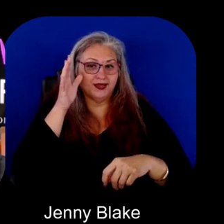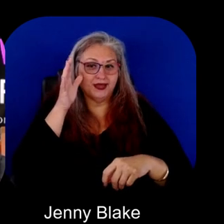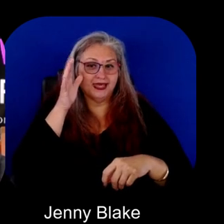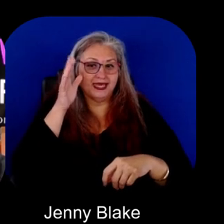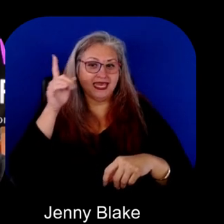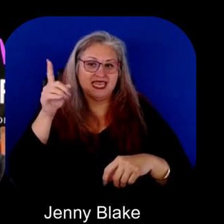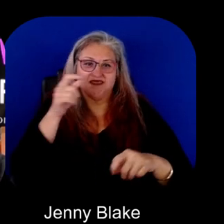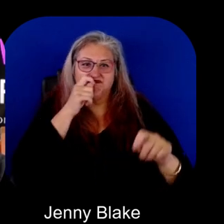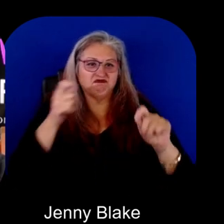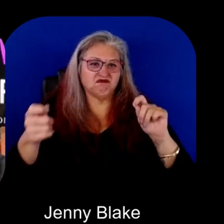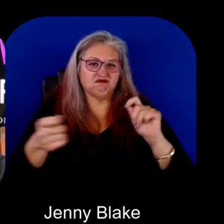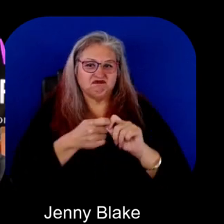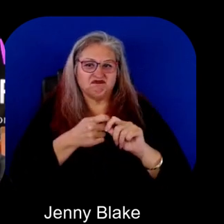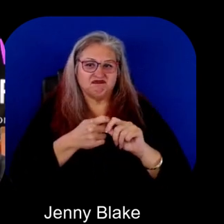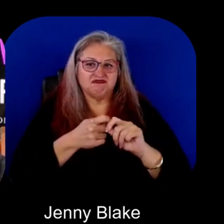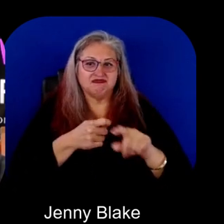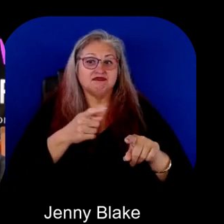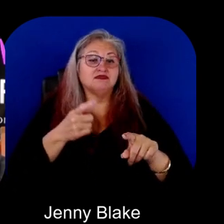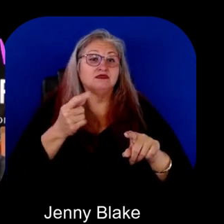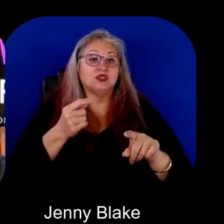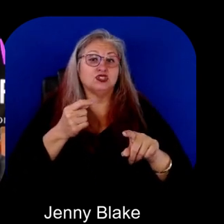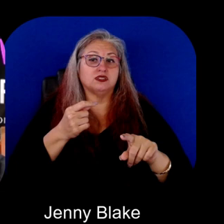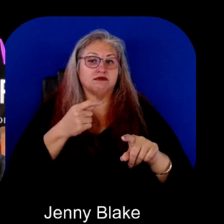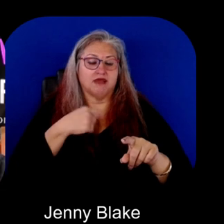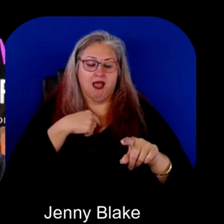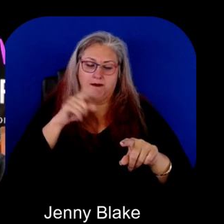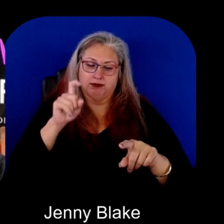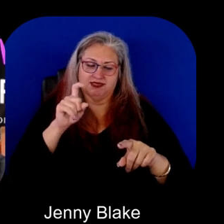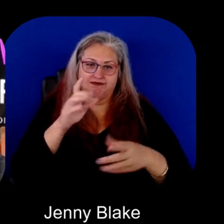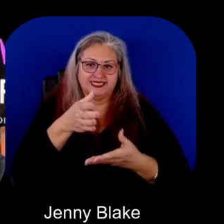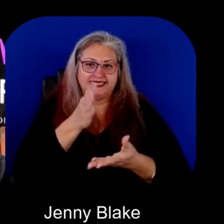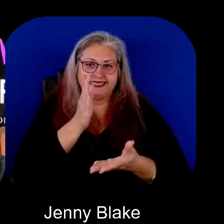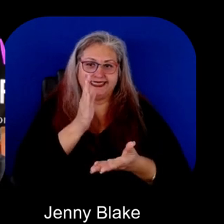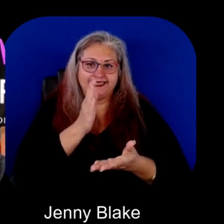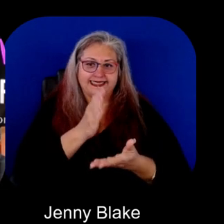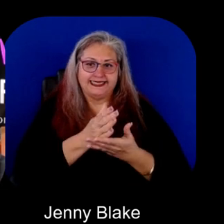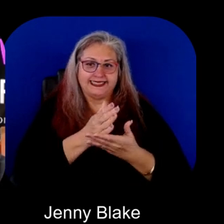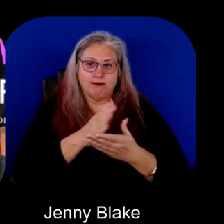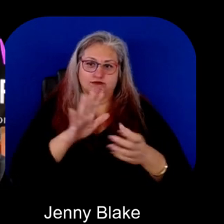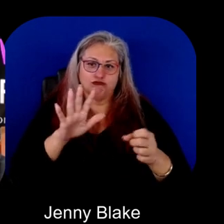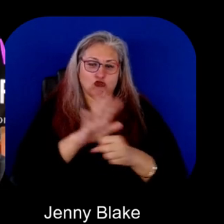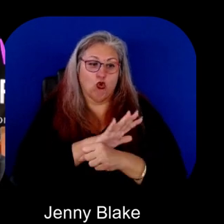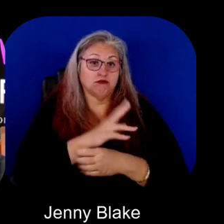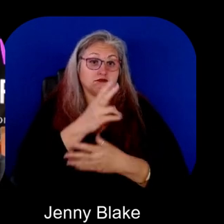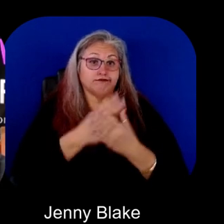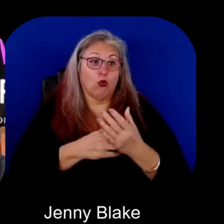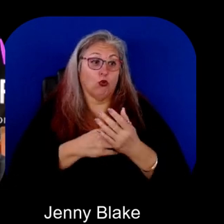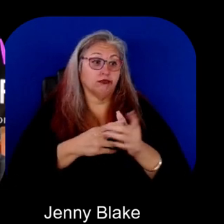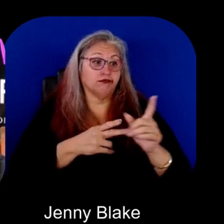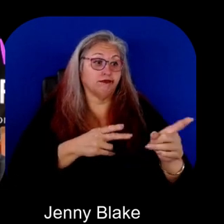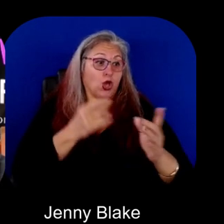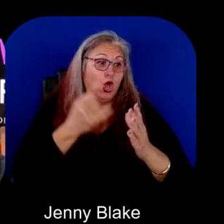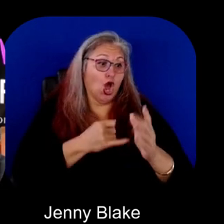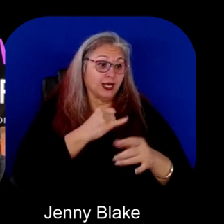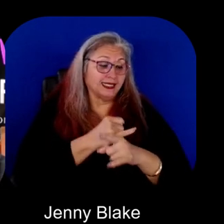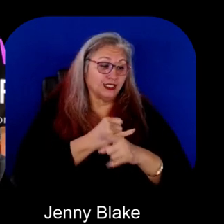made a retaliation that in return, she would stop, completely stop going to both the institute,